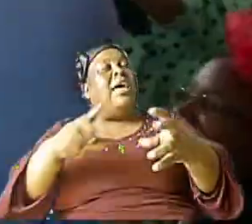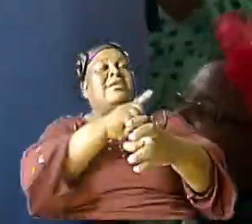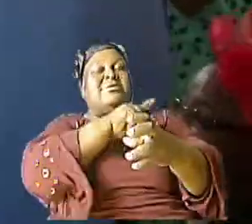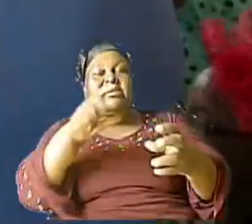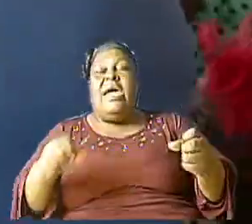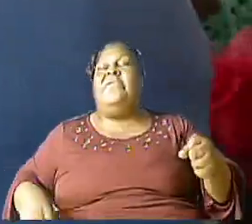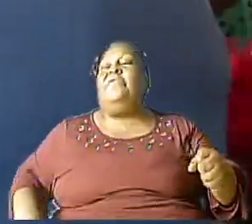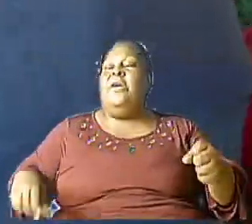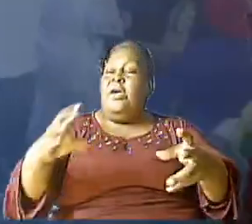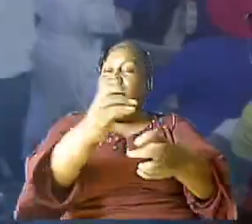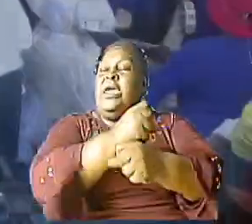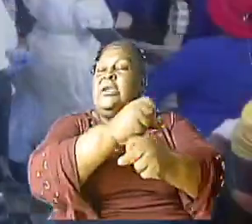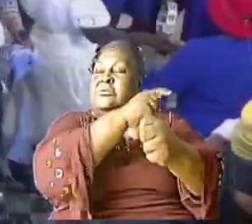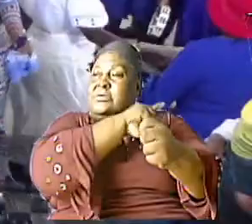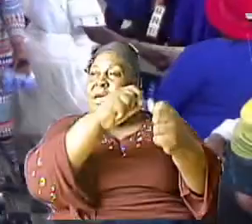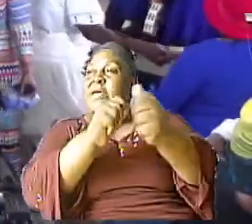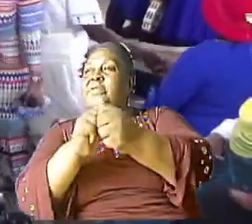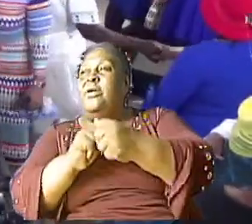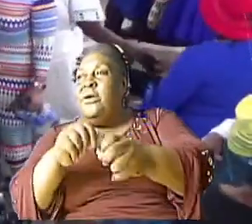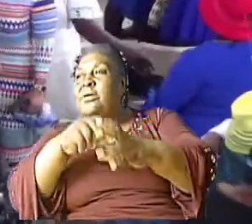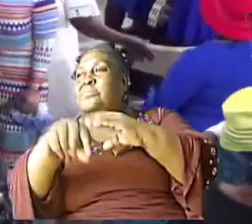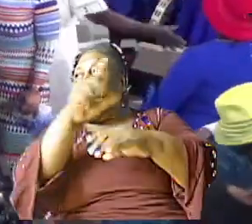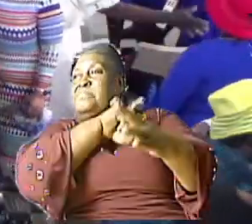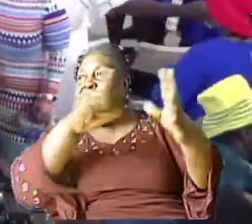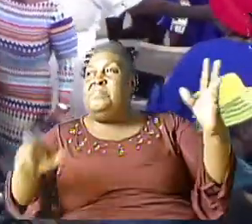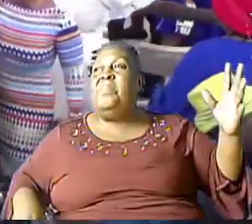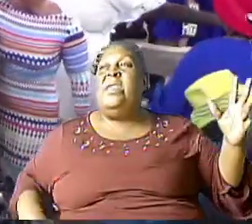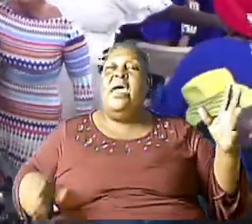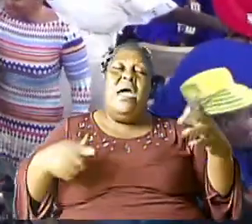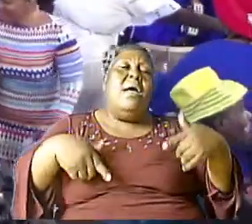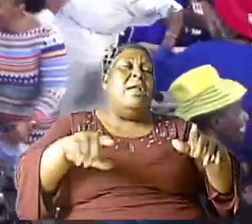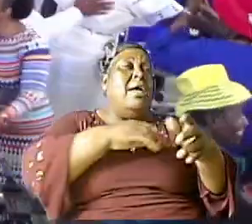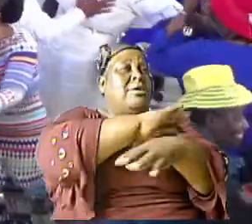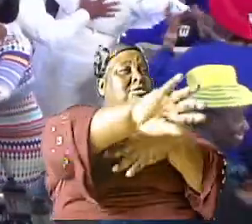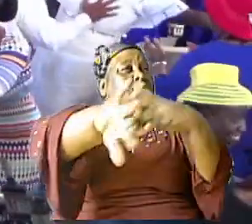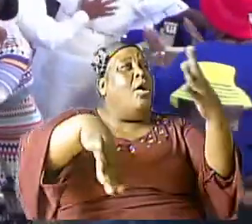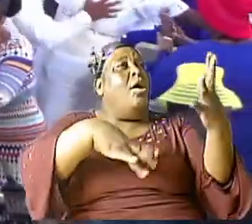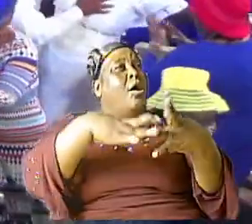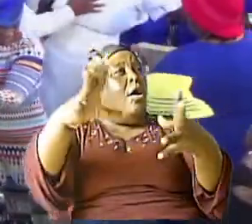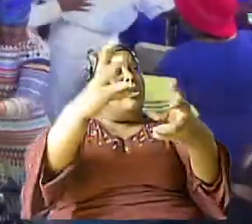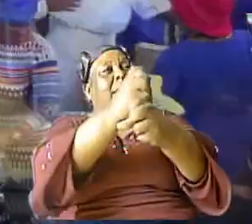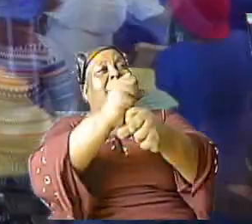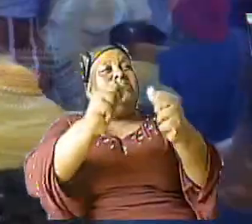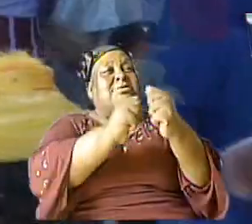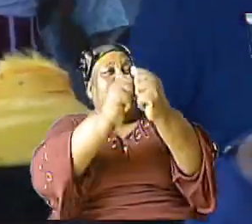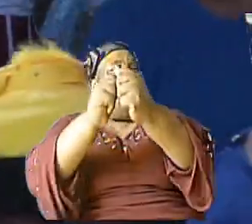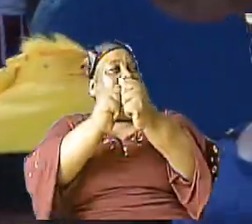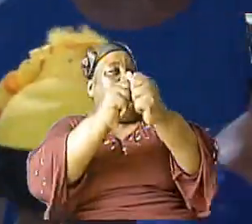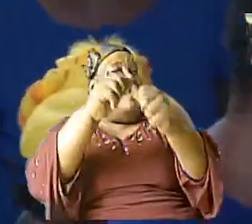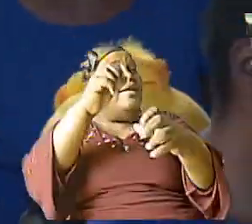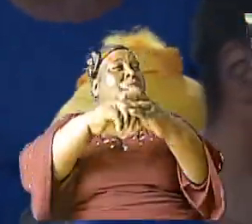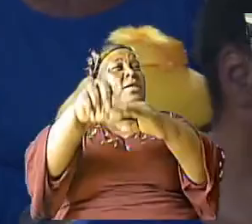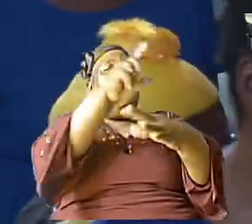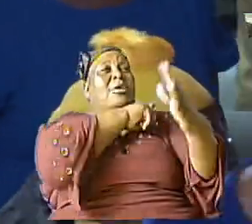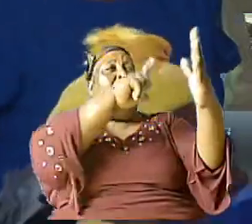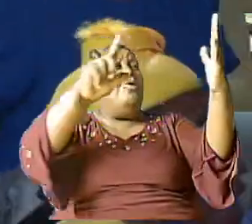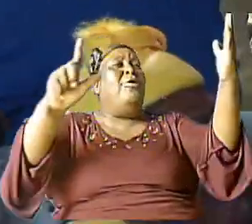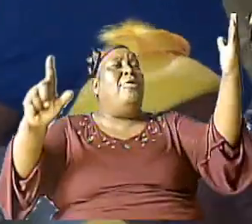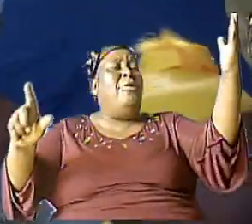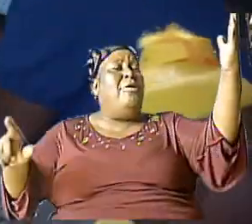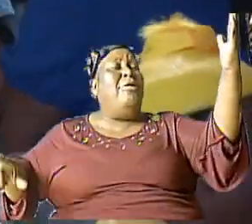Yes. Get together in the Lord. Let us all get together